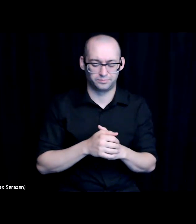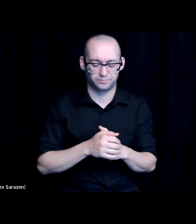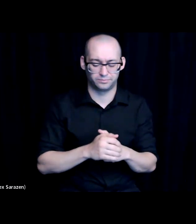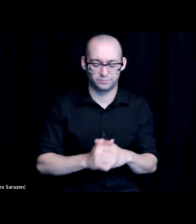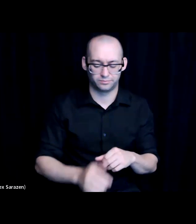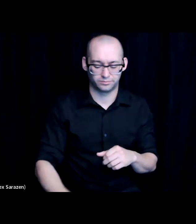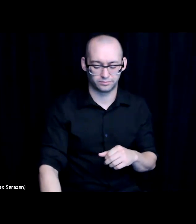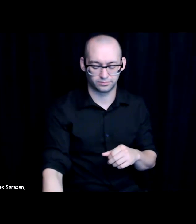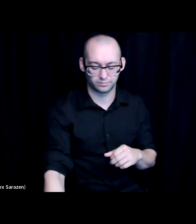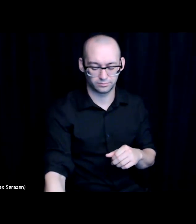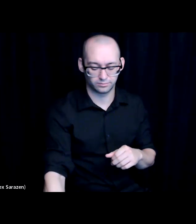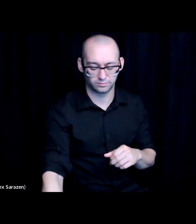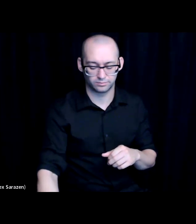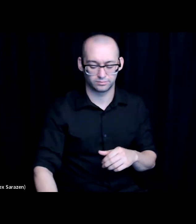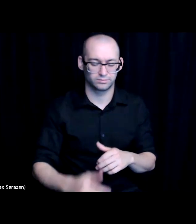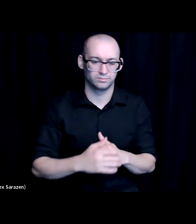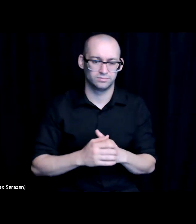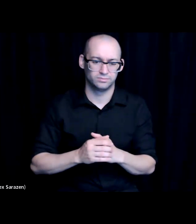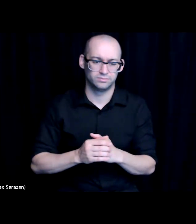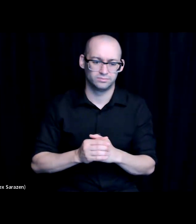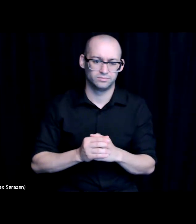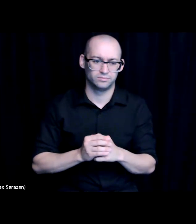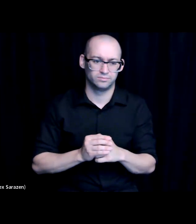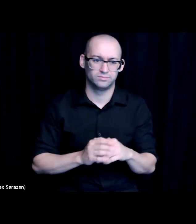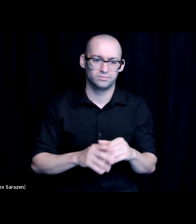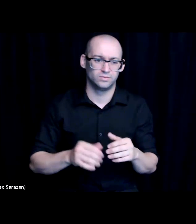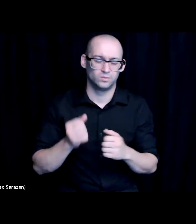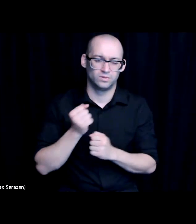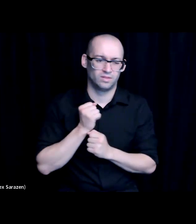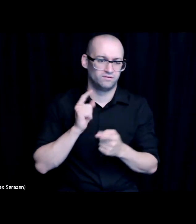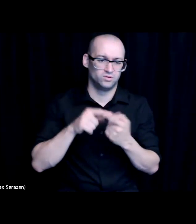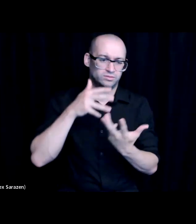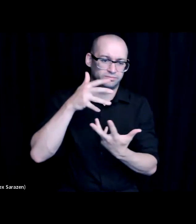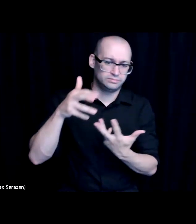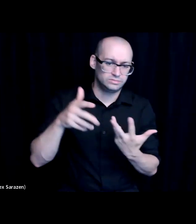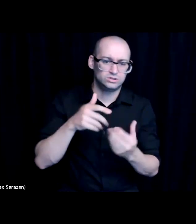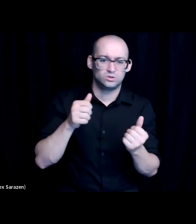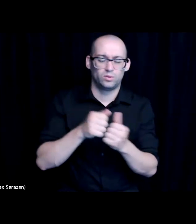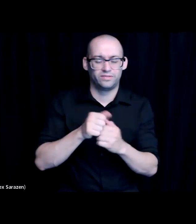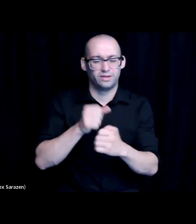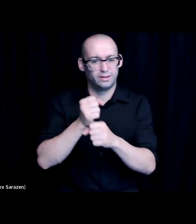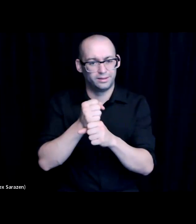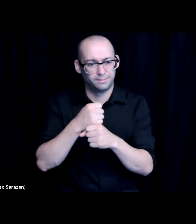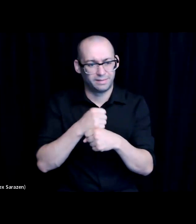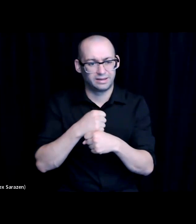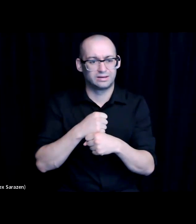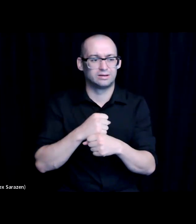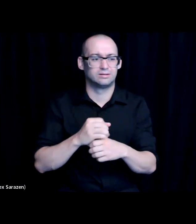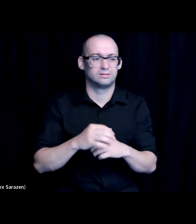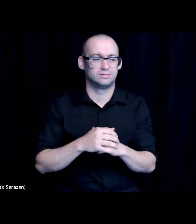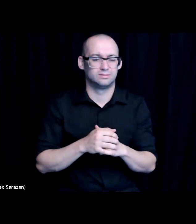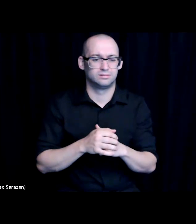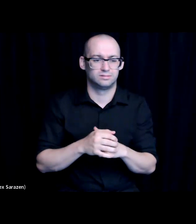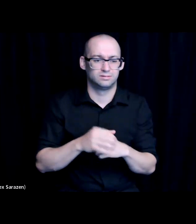introducing each other in the chat and my fellow panelists. We'd love to engage and create some momentum here to make sure